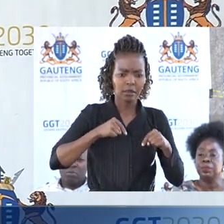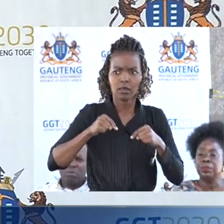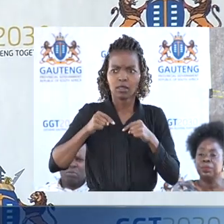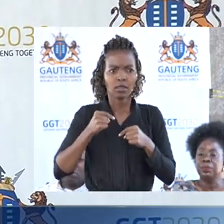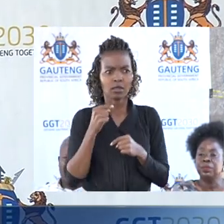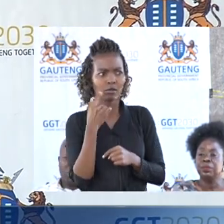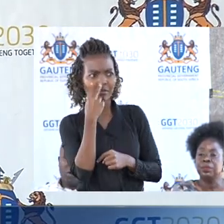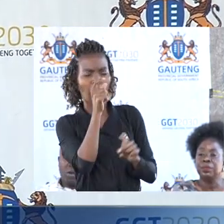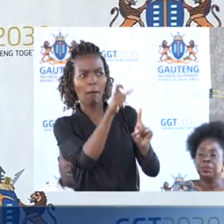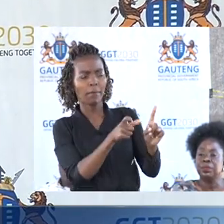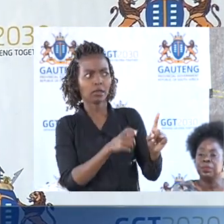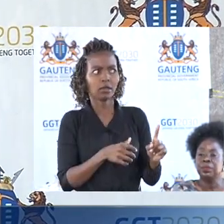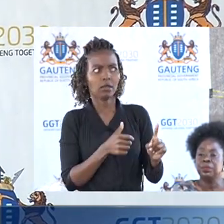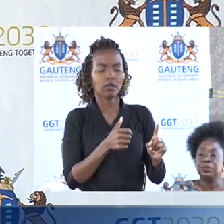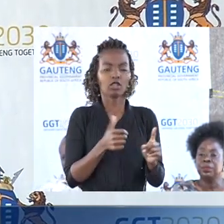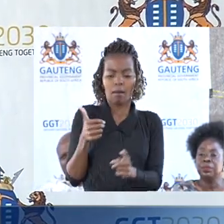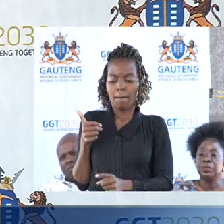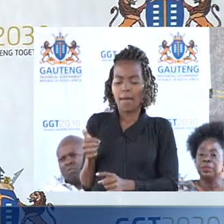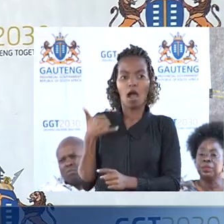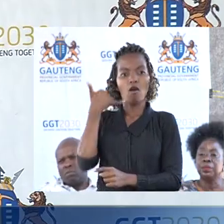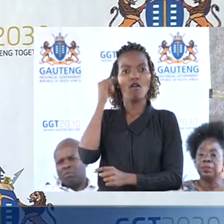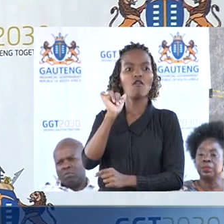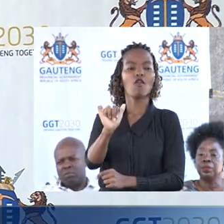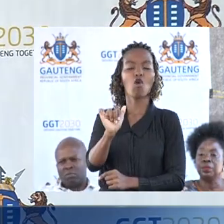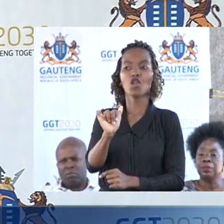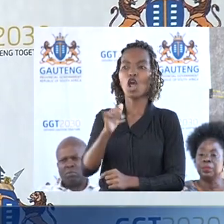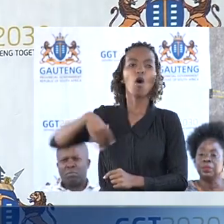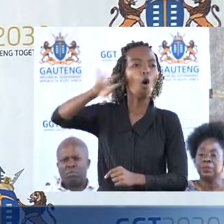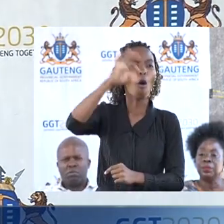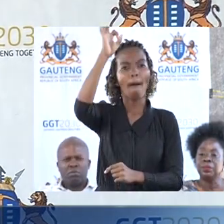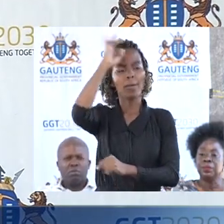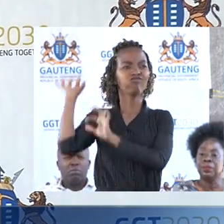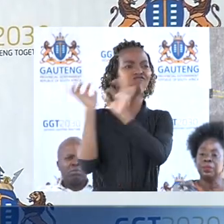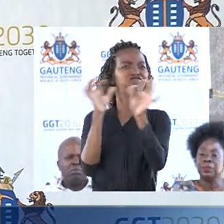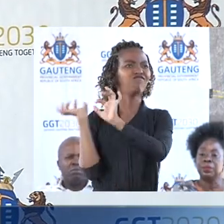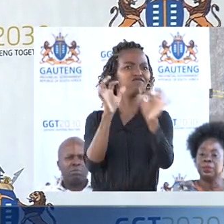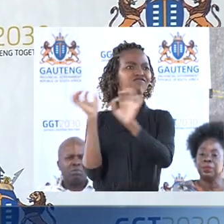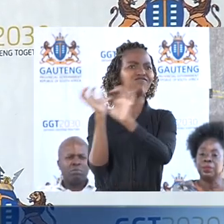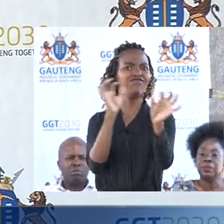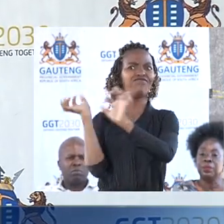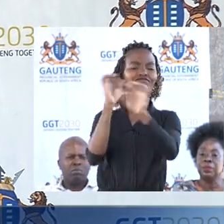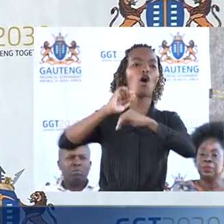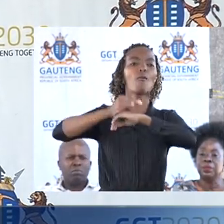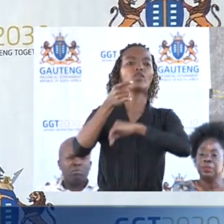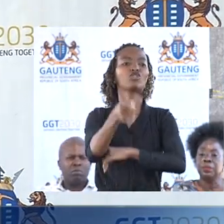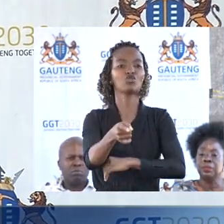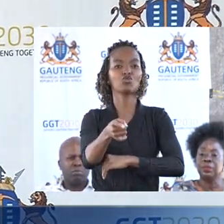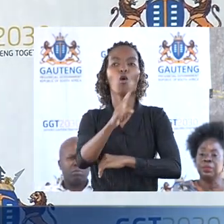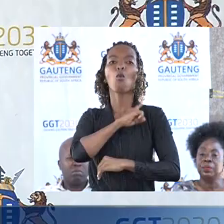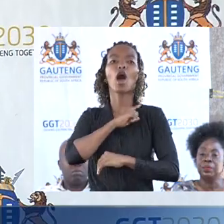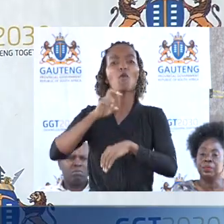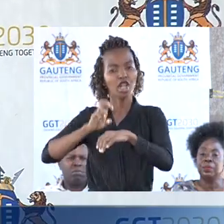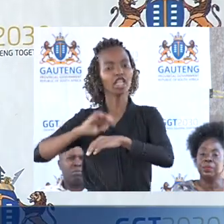threatened, you press that button, all our police will come here to come and protect you, because we need